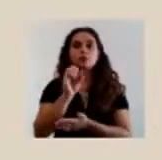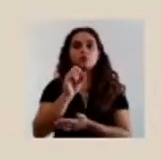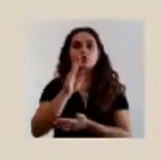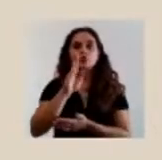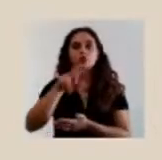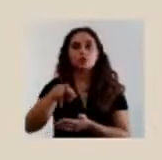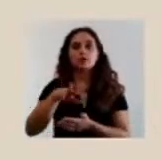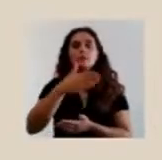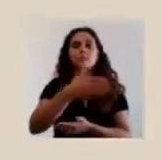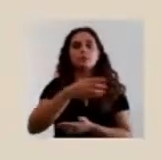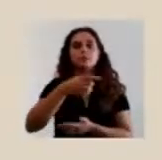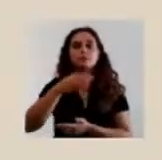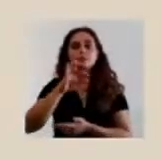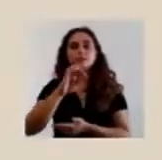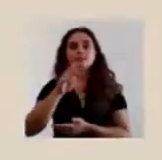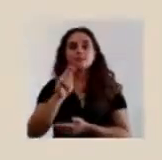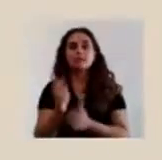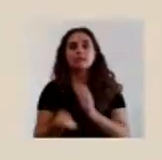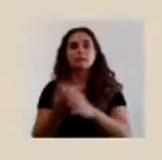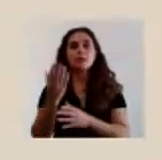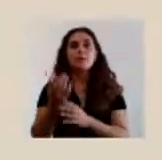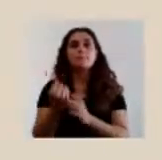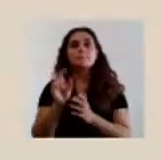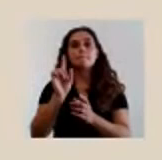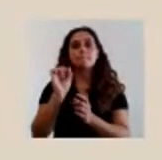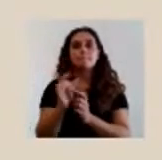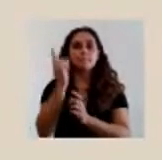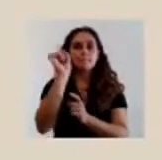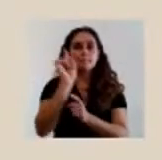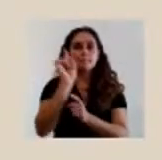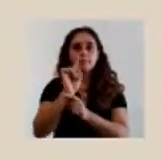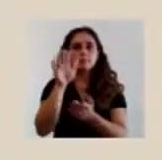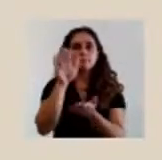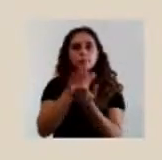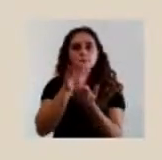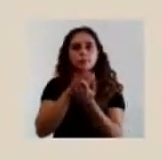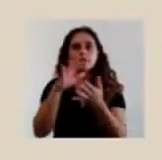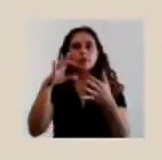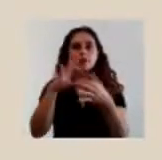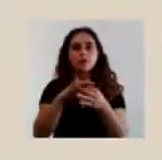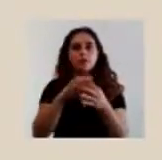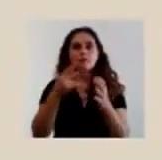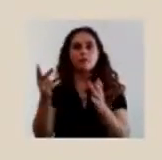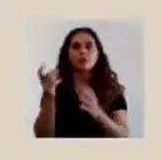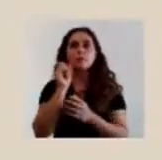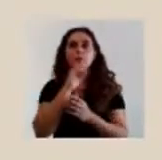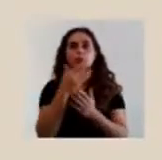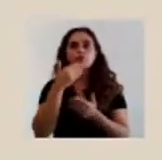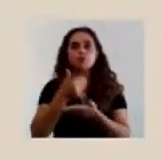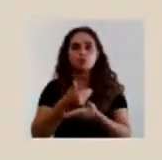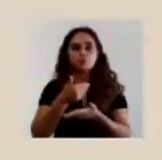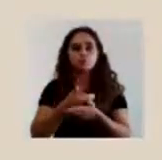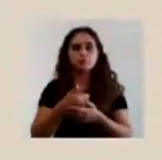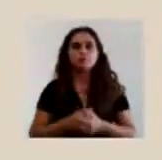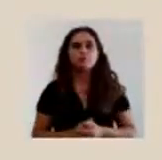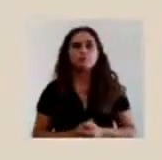in 1938 wrote the first English publication on the effect many of you would have just experienced.